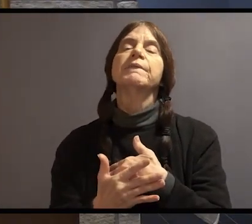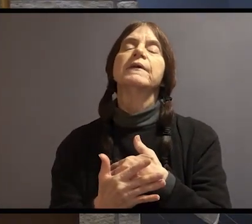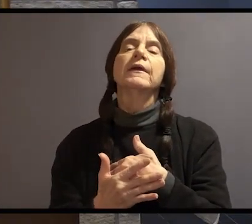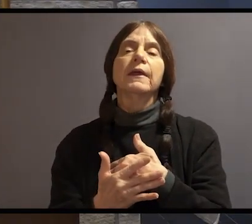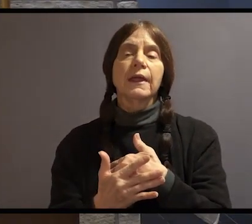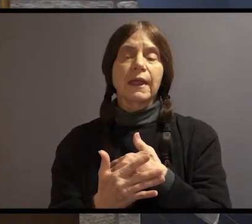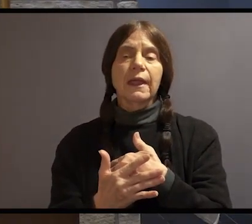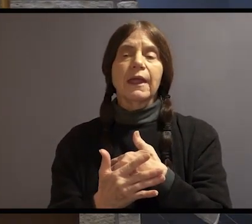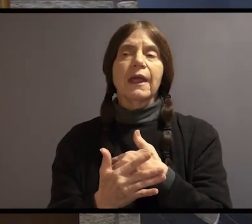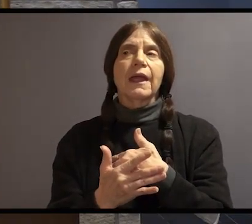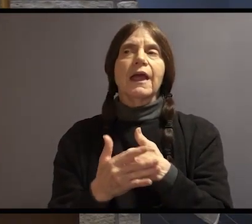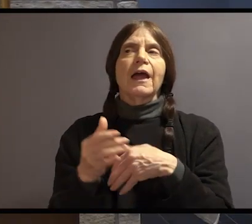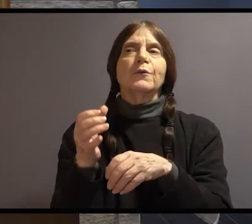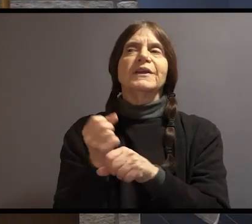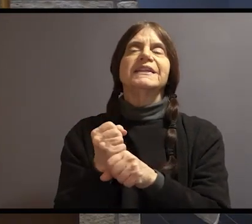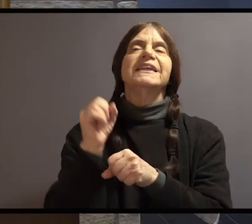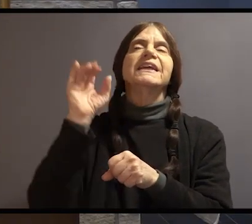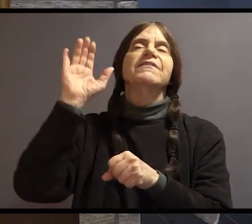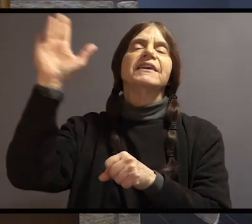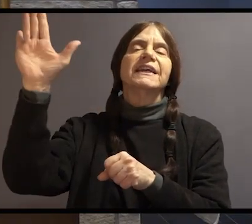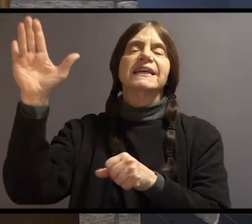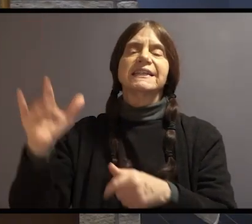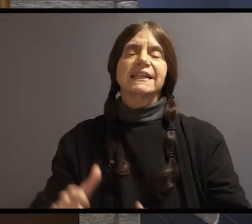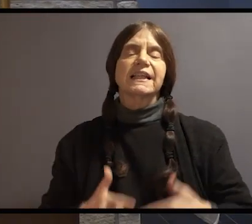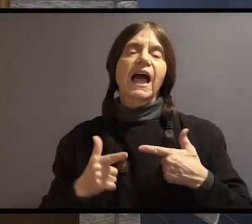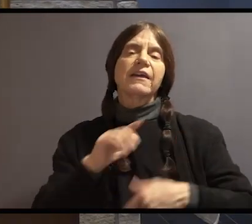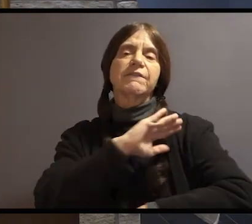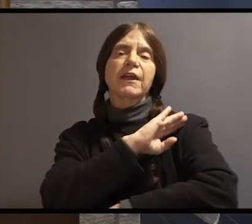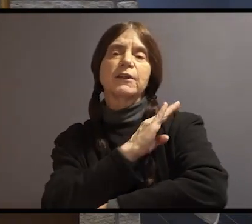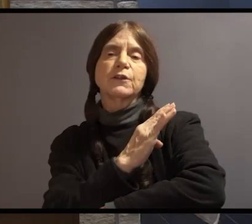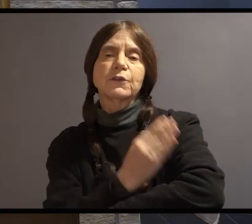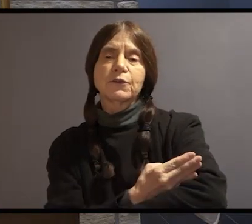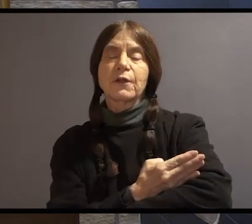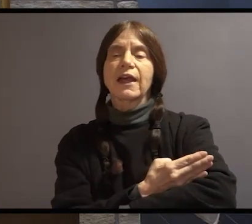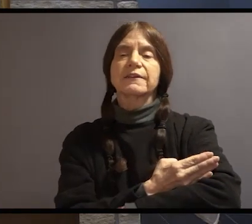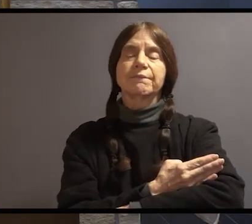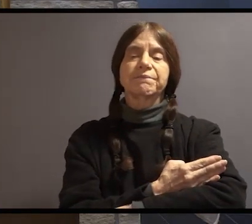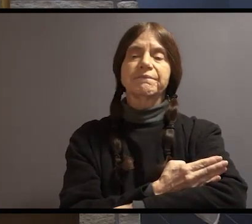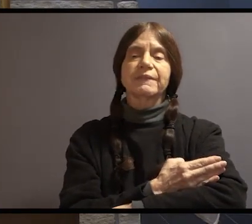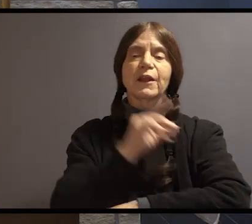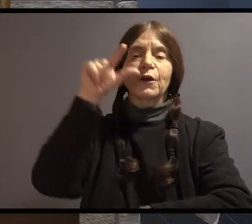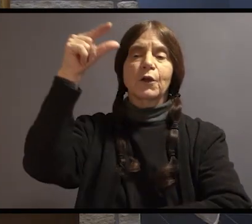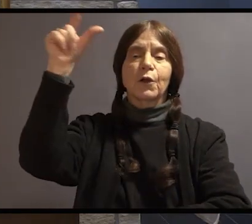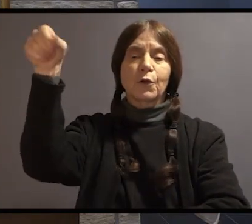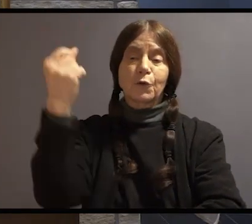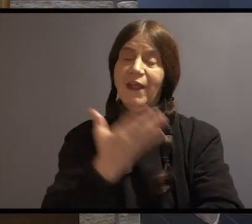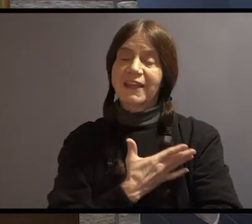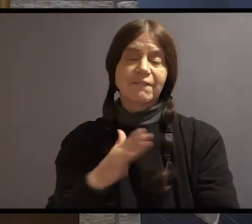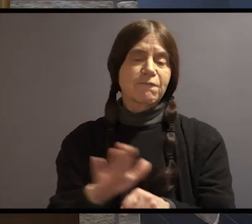life and are joined to Him in a glorious way we cannot fully understand.